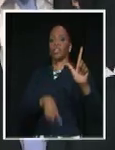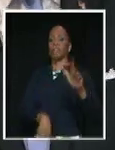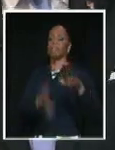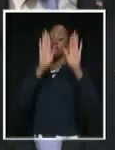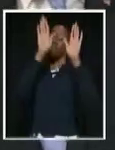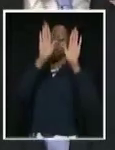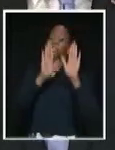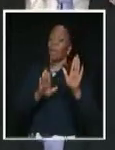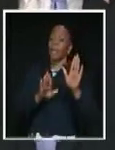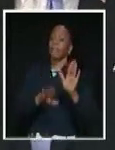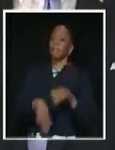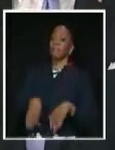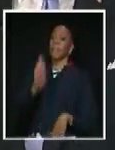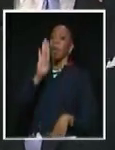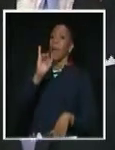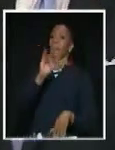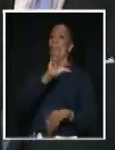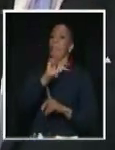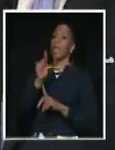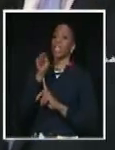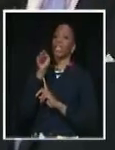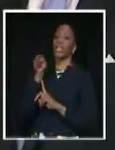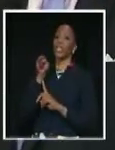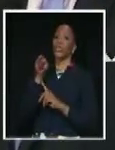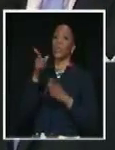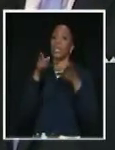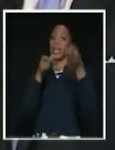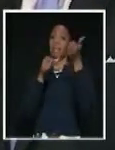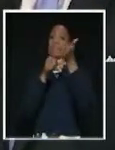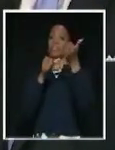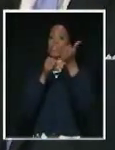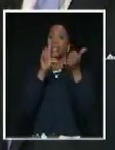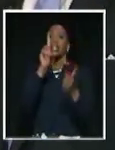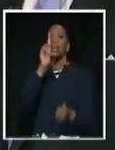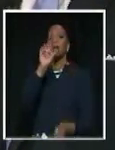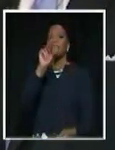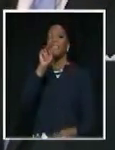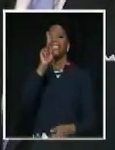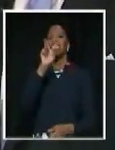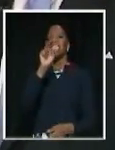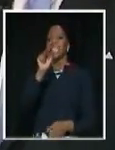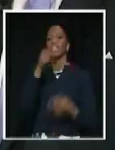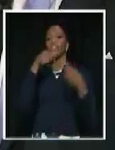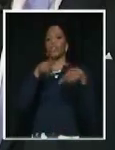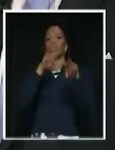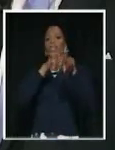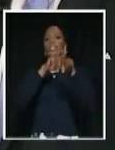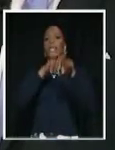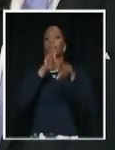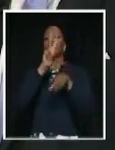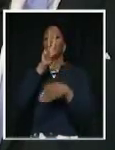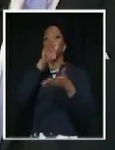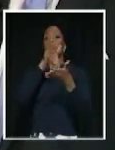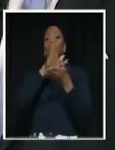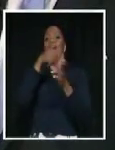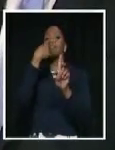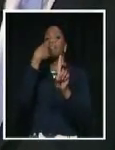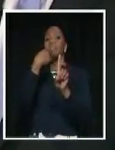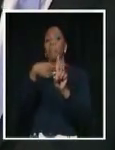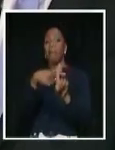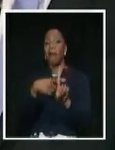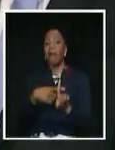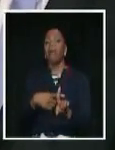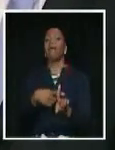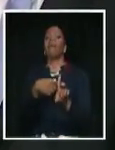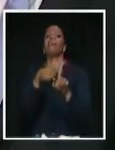Great. Bill, you were in the administration of David Dinkins. During that period of time, there were 2,000 plus murders a year. There